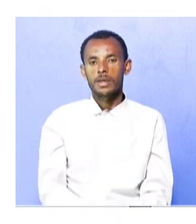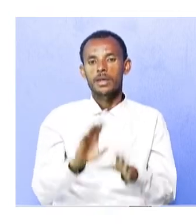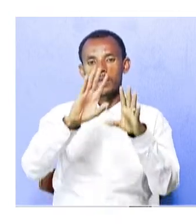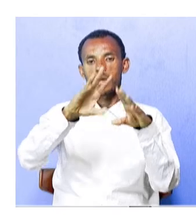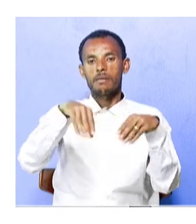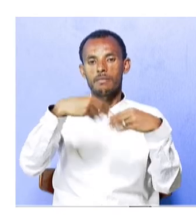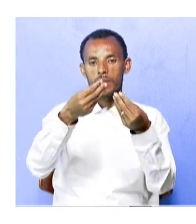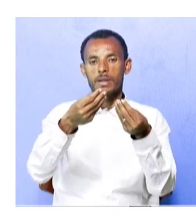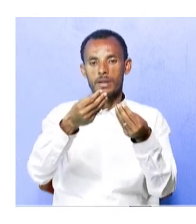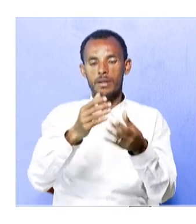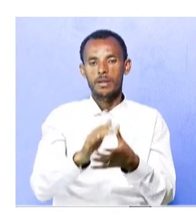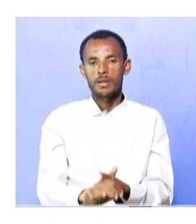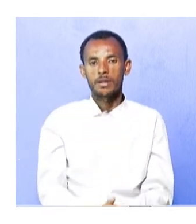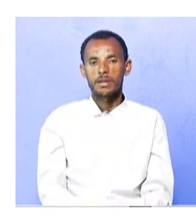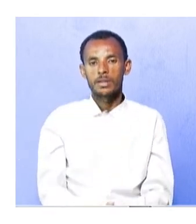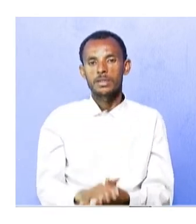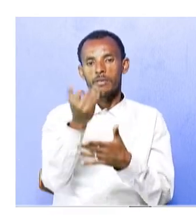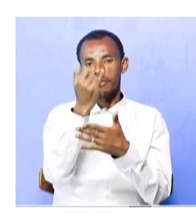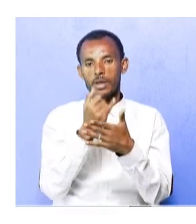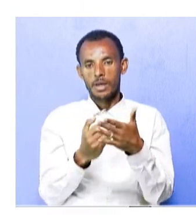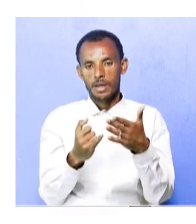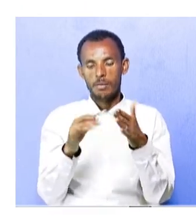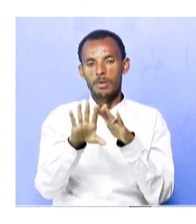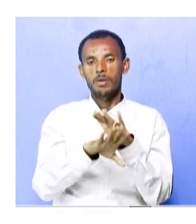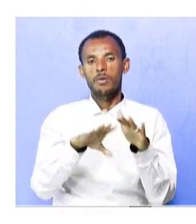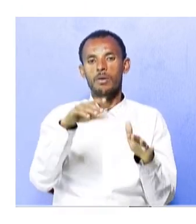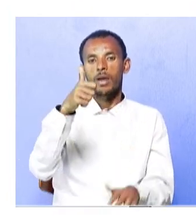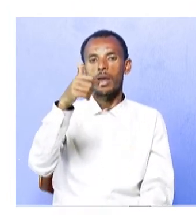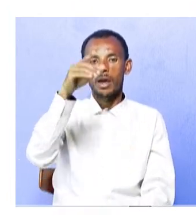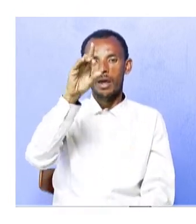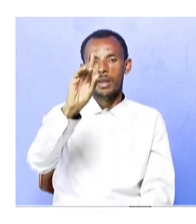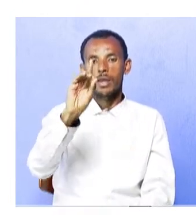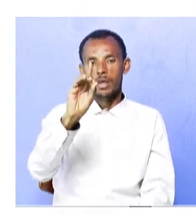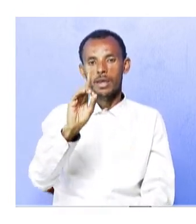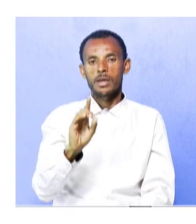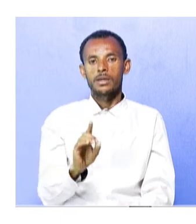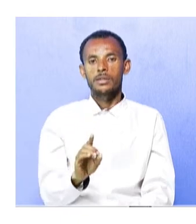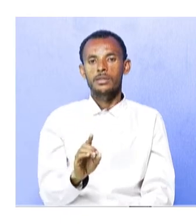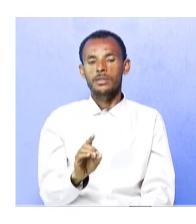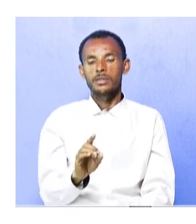given in the figure below, given AD is